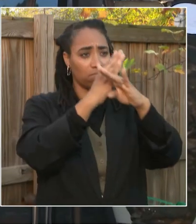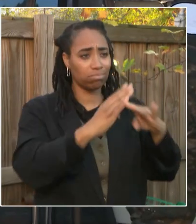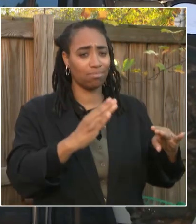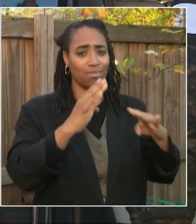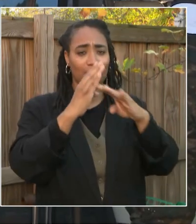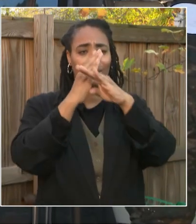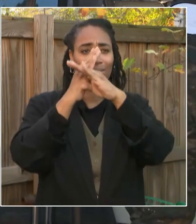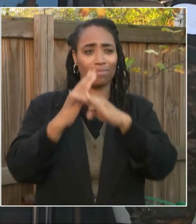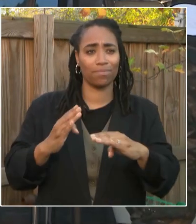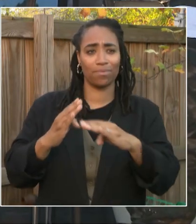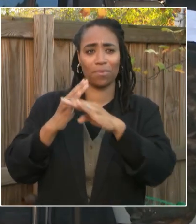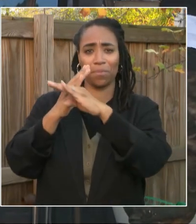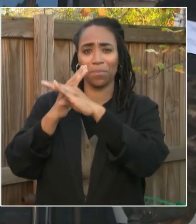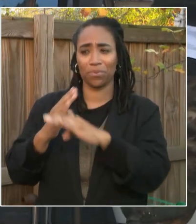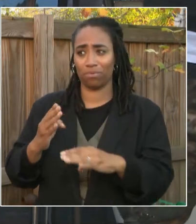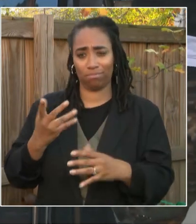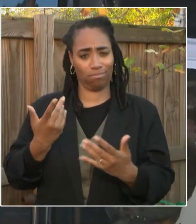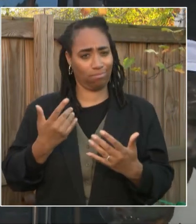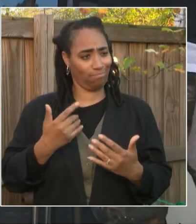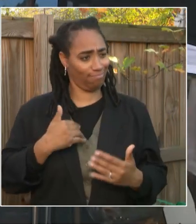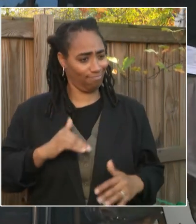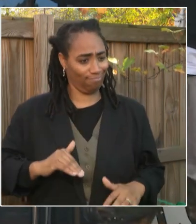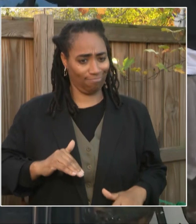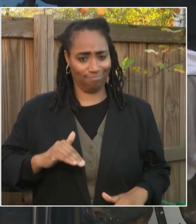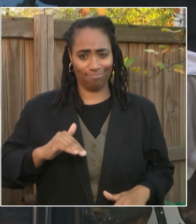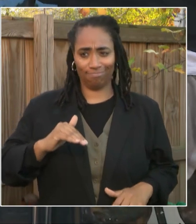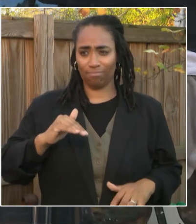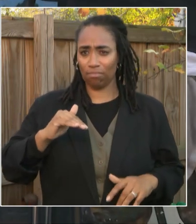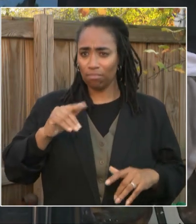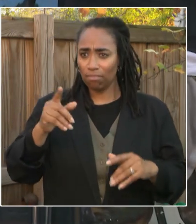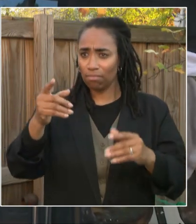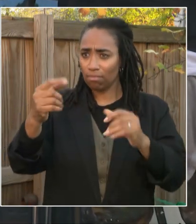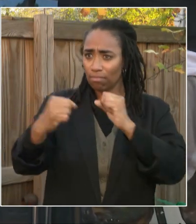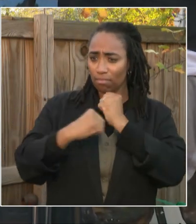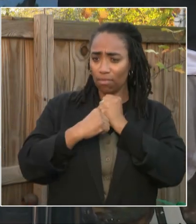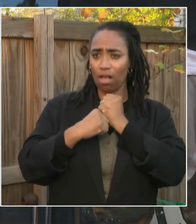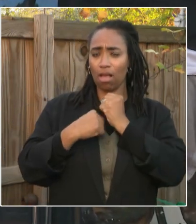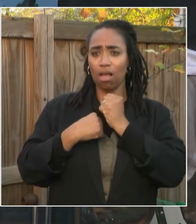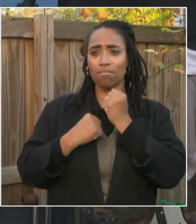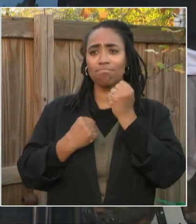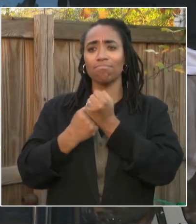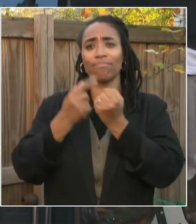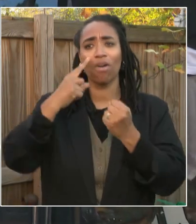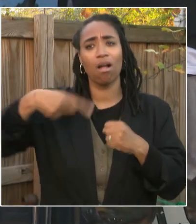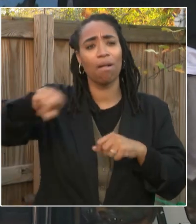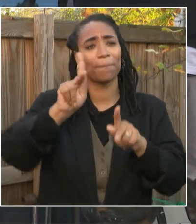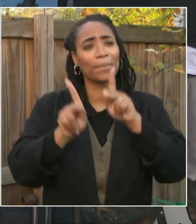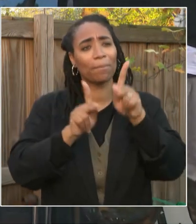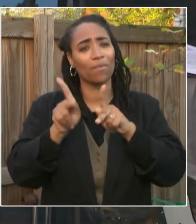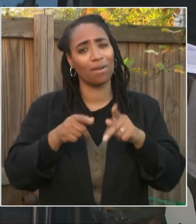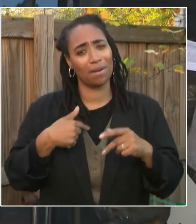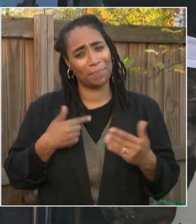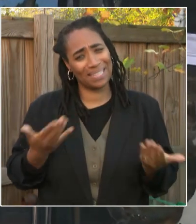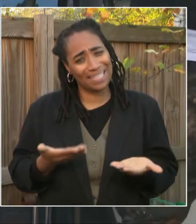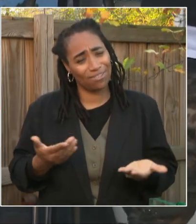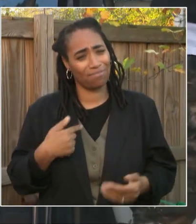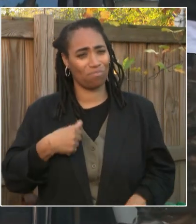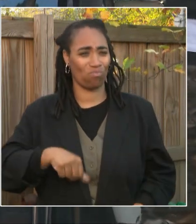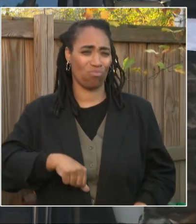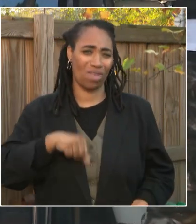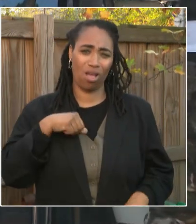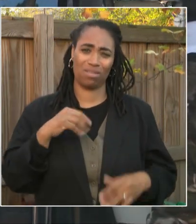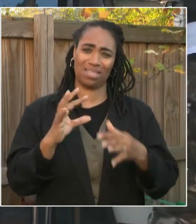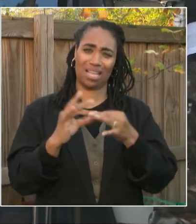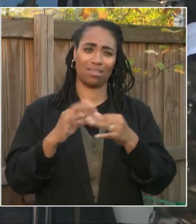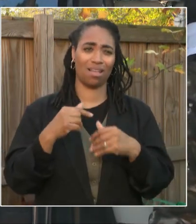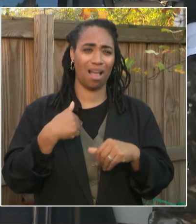for others who might be walking the path similar to me. Today, I stand here proud to say I am an entrepreneur, a business